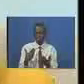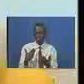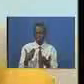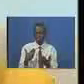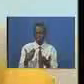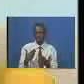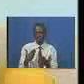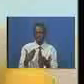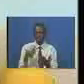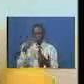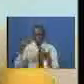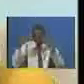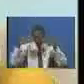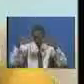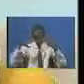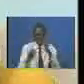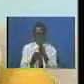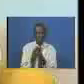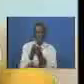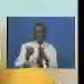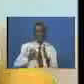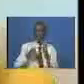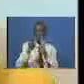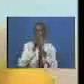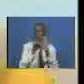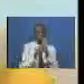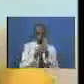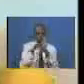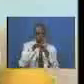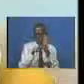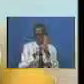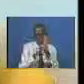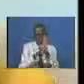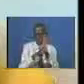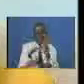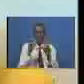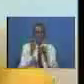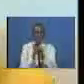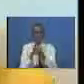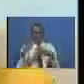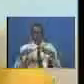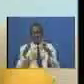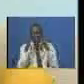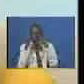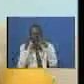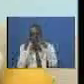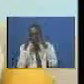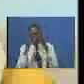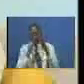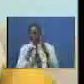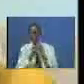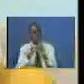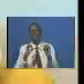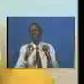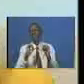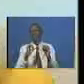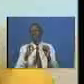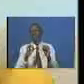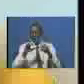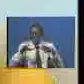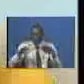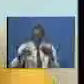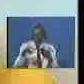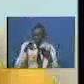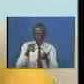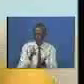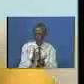program a lot of people are now concentrating on the sunscreen suppose even he had five bottles of sunscreen how does this